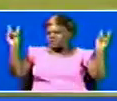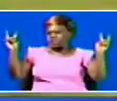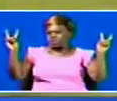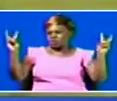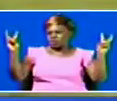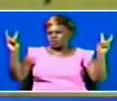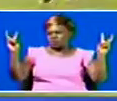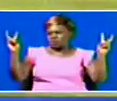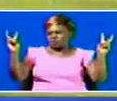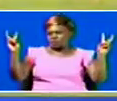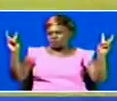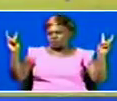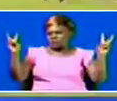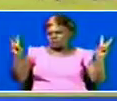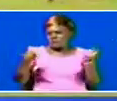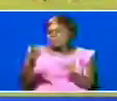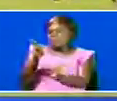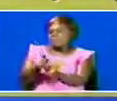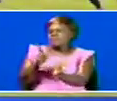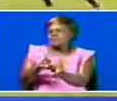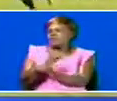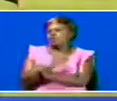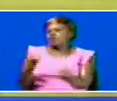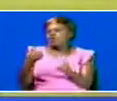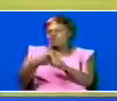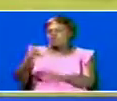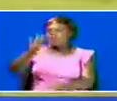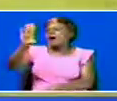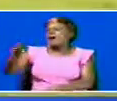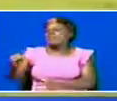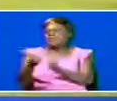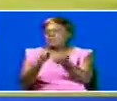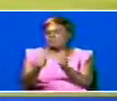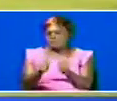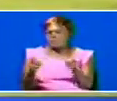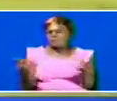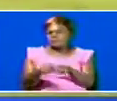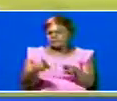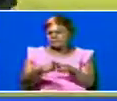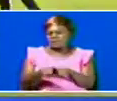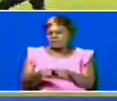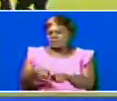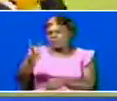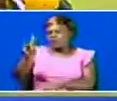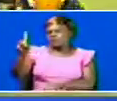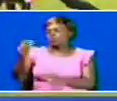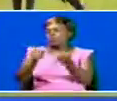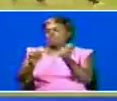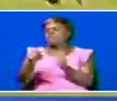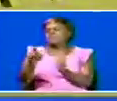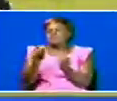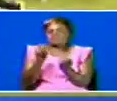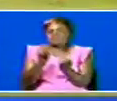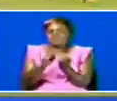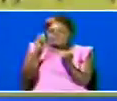Well, the Lionesses have not taken part in any tournament since the Africa Rugby participation. It's also one of only two tournaments they would test